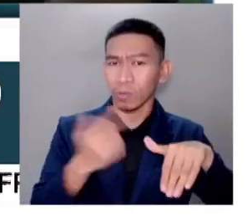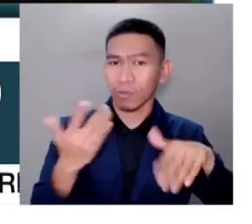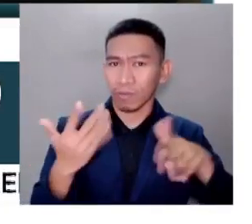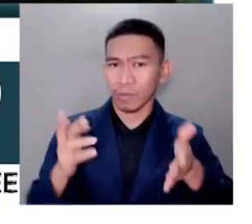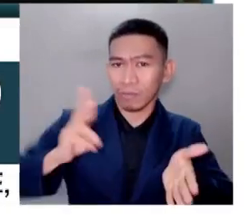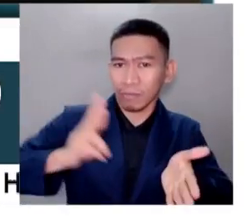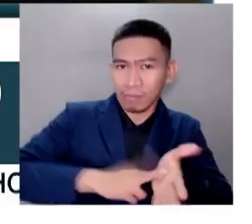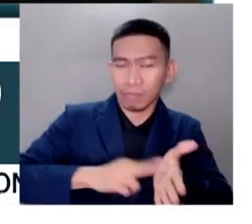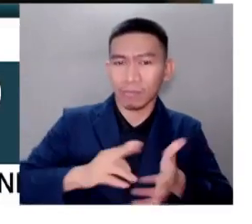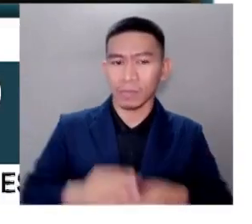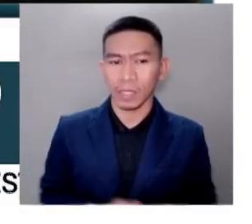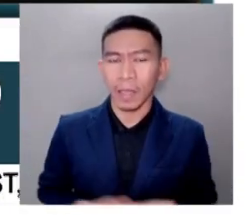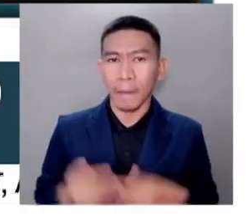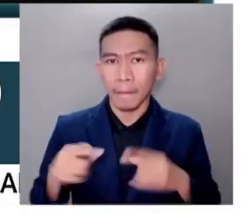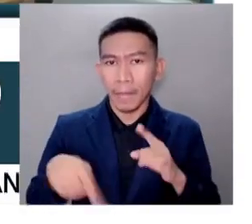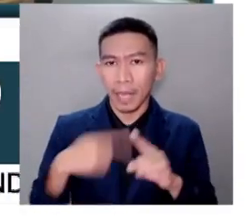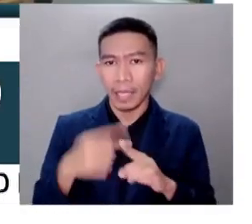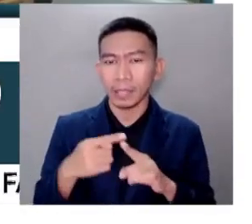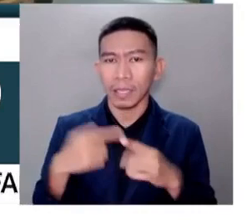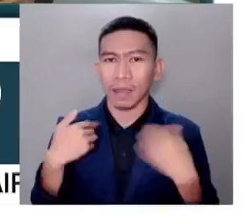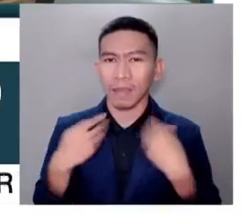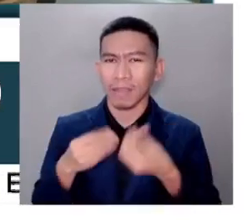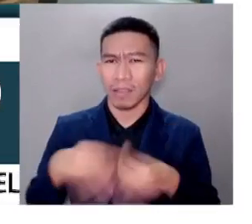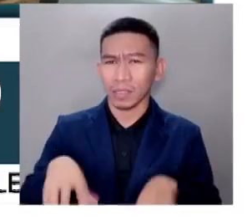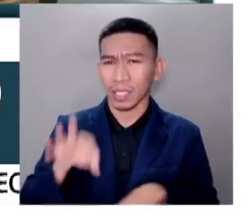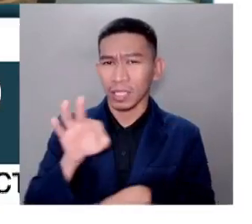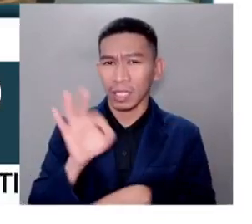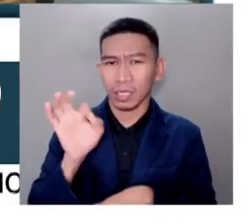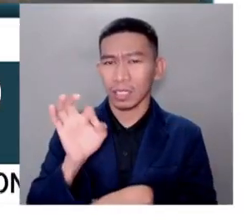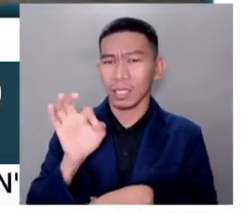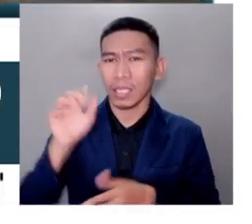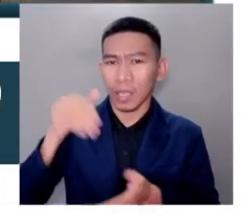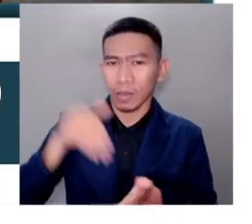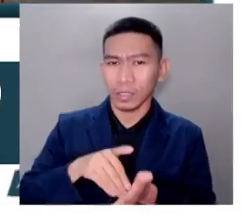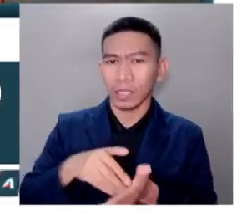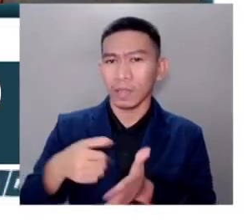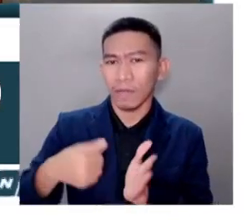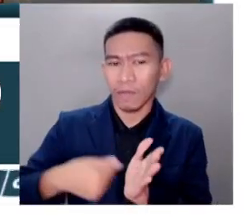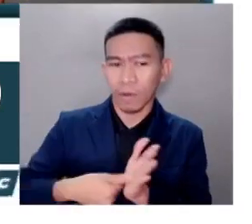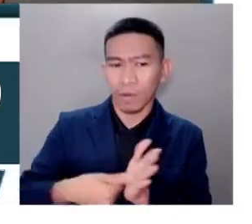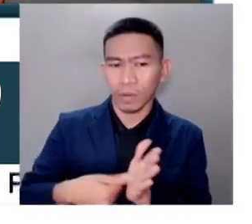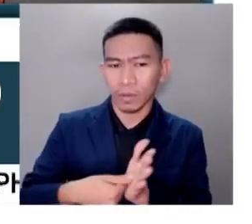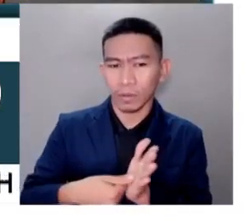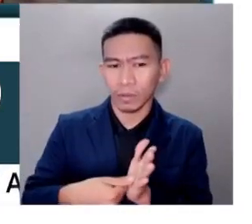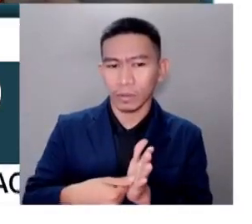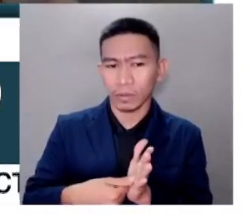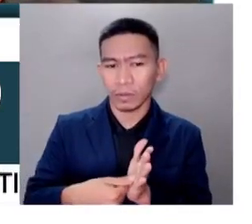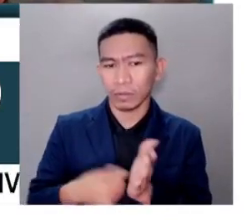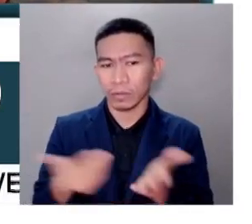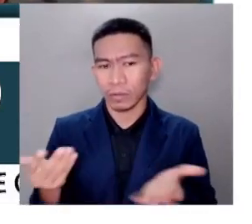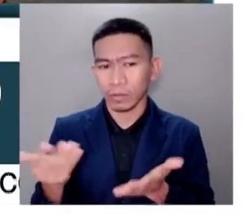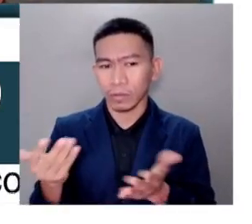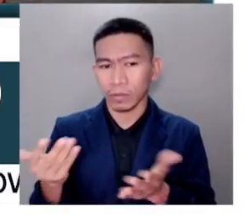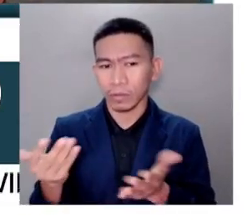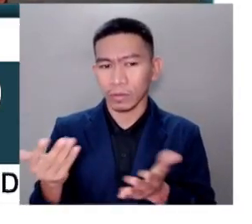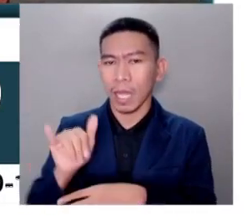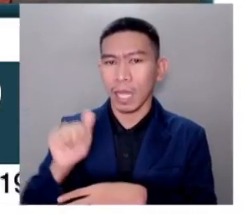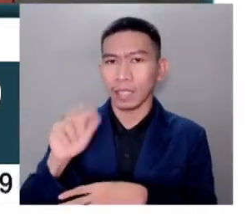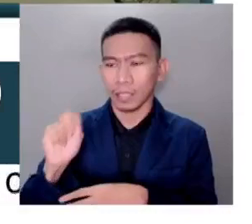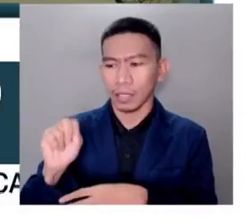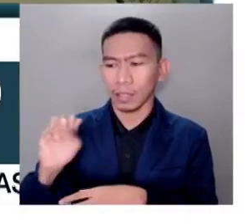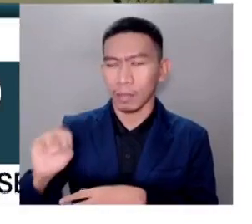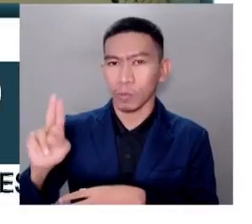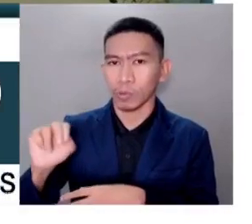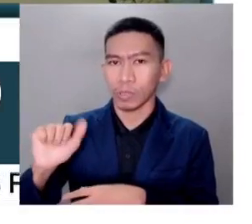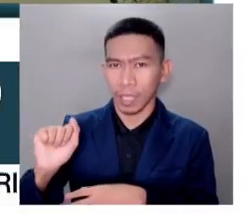Then there was a loss of almost 900,000 votes in the Bayan Muna party list, and I